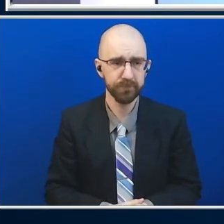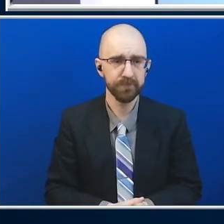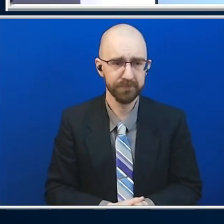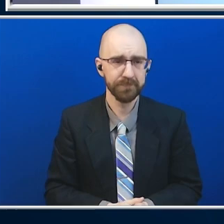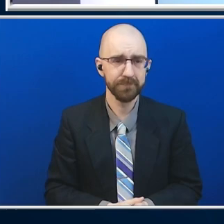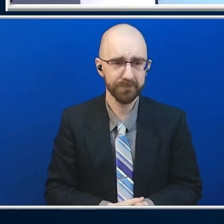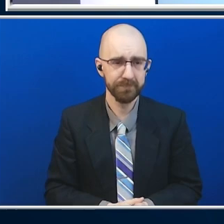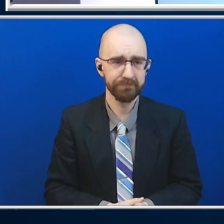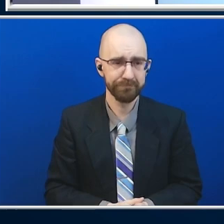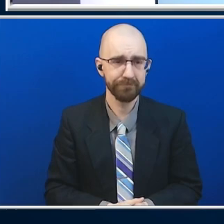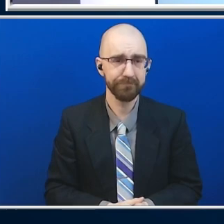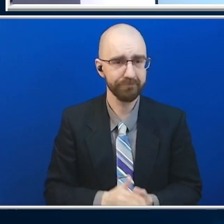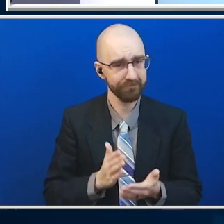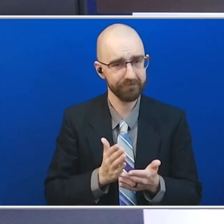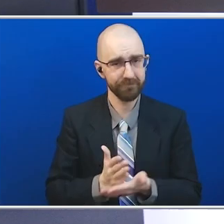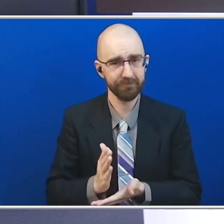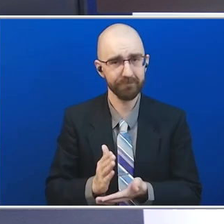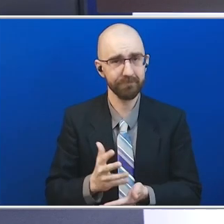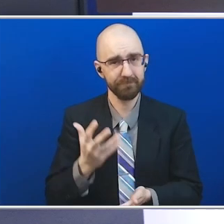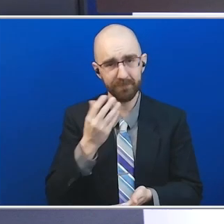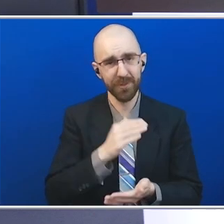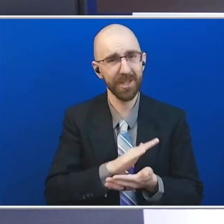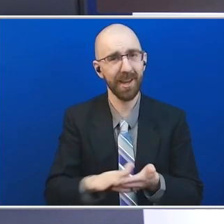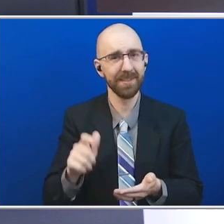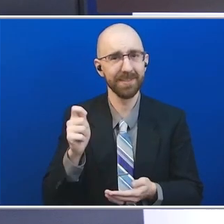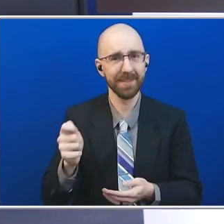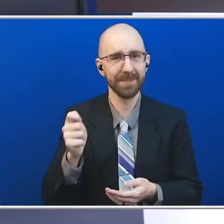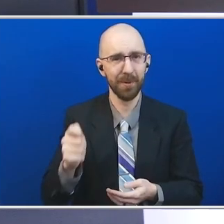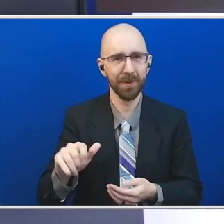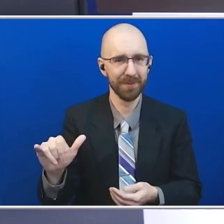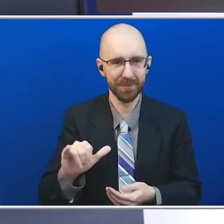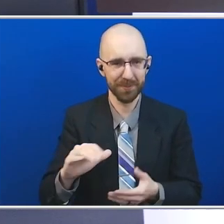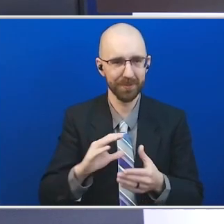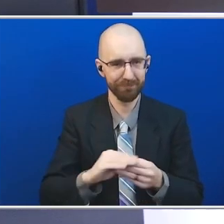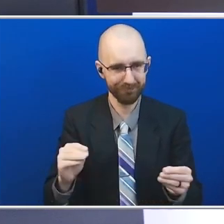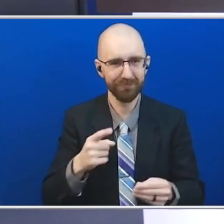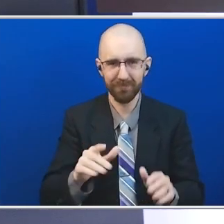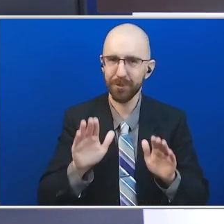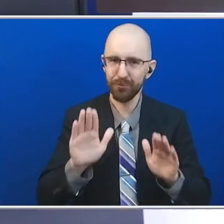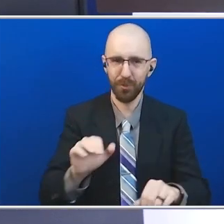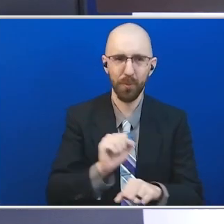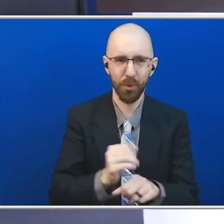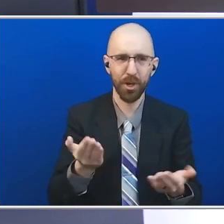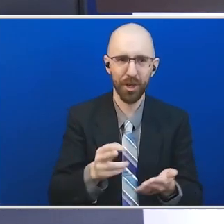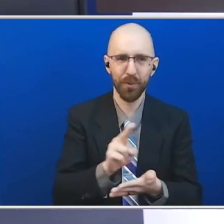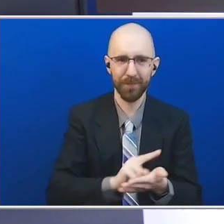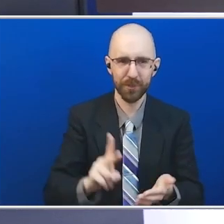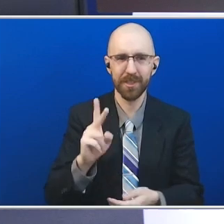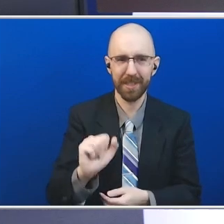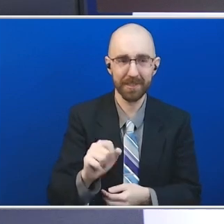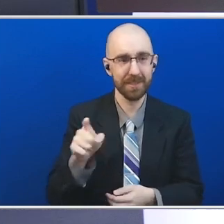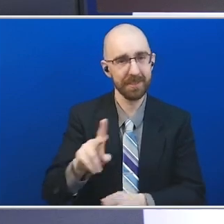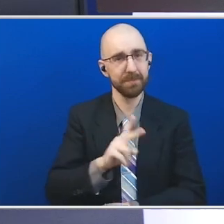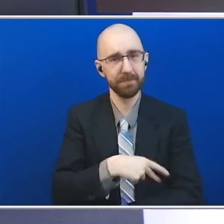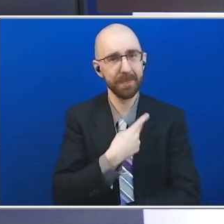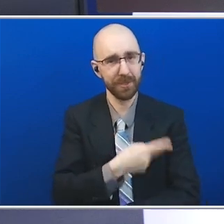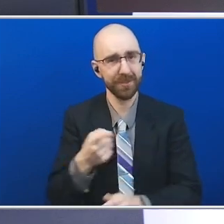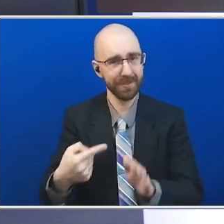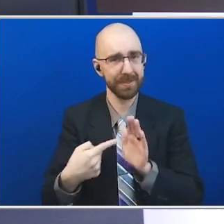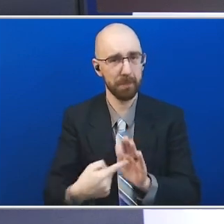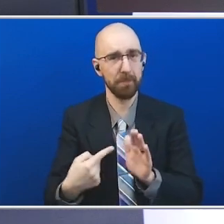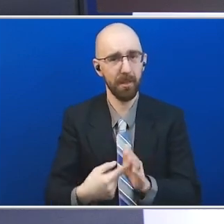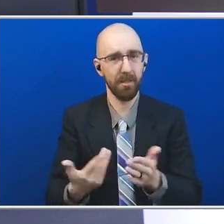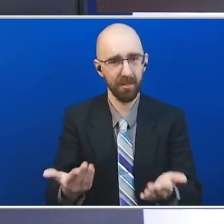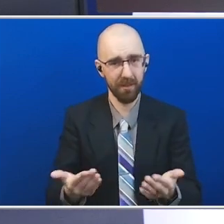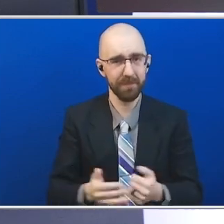All right, that's a pretty nice testimony too. So, It is. because you do a lot of great work here at the University of Kansas, and these patients are an example of that. But tell us